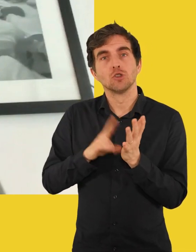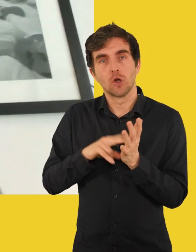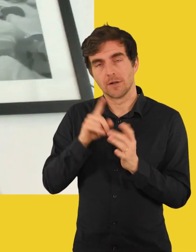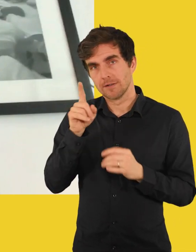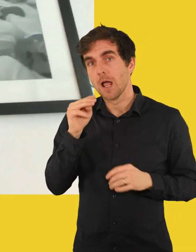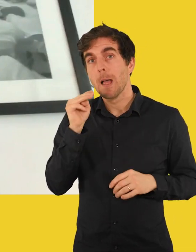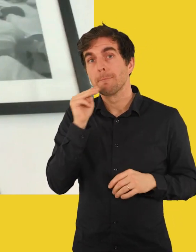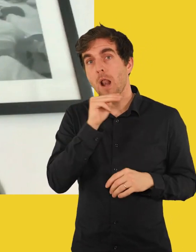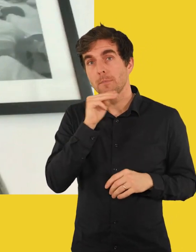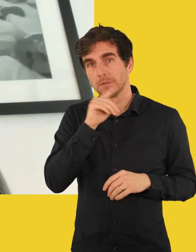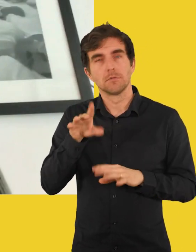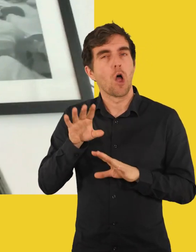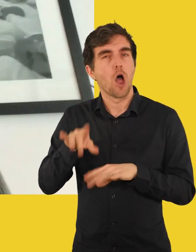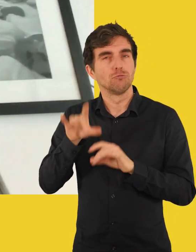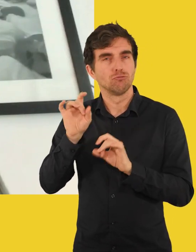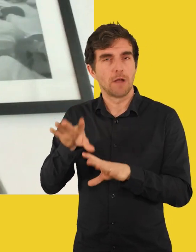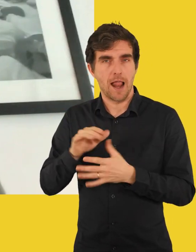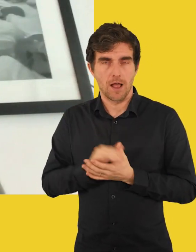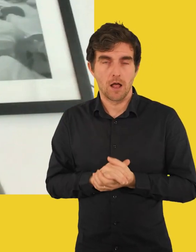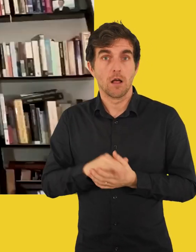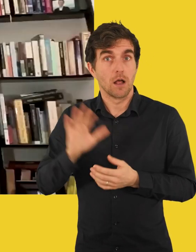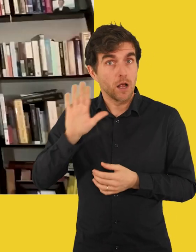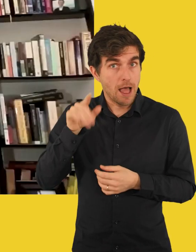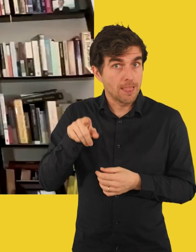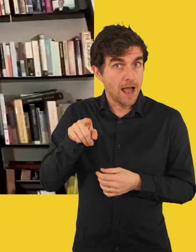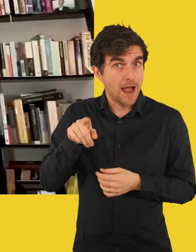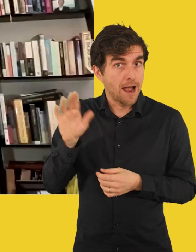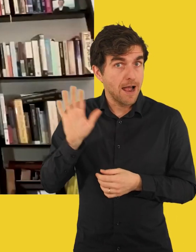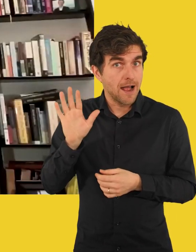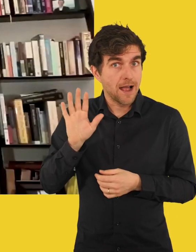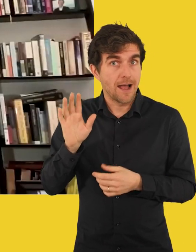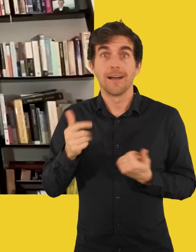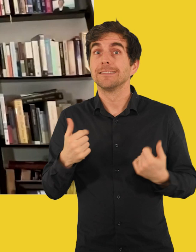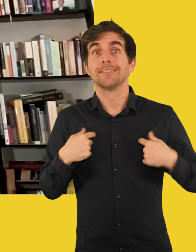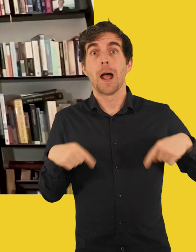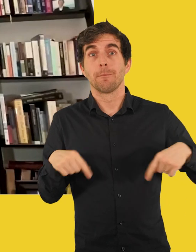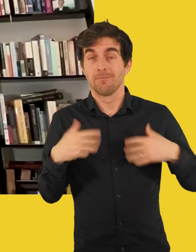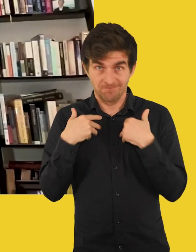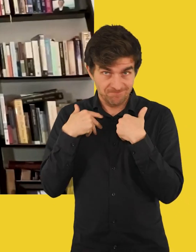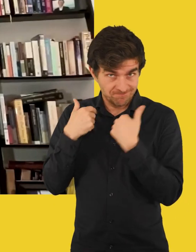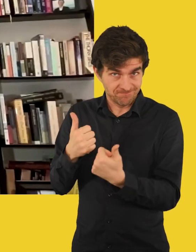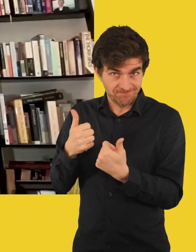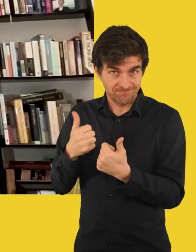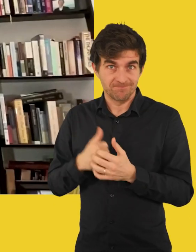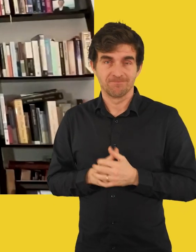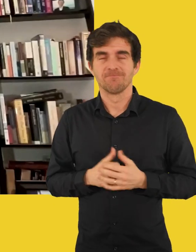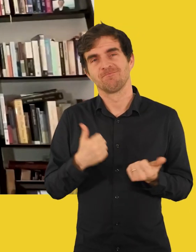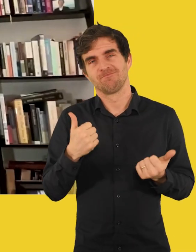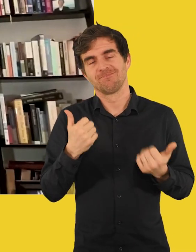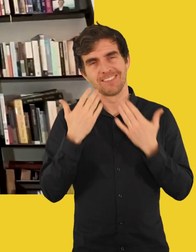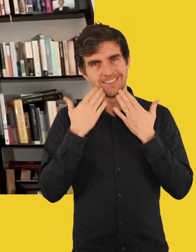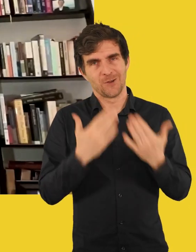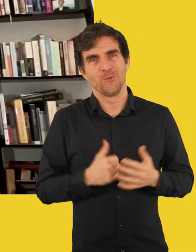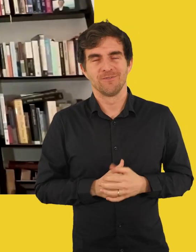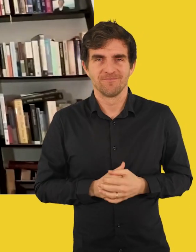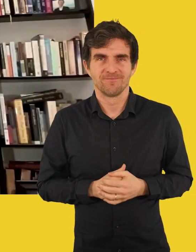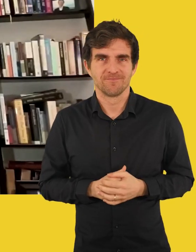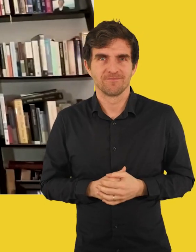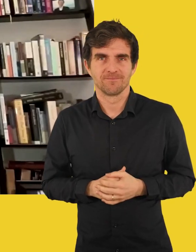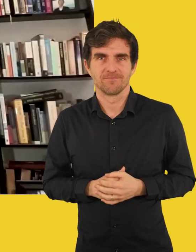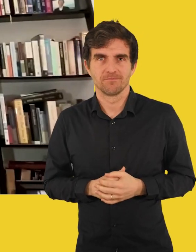is Alison in Melbourne, Australia. Alison, are you there? Hi. I am, yes. How are you?